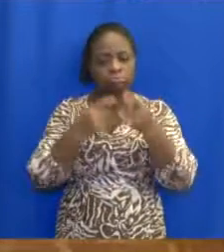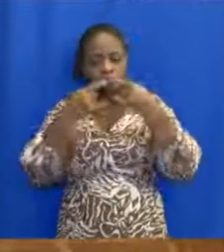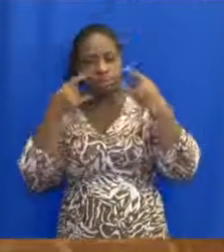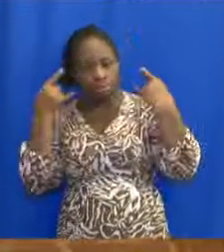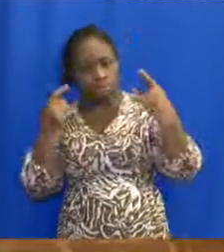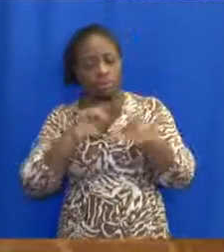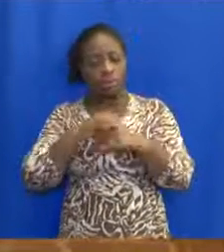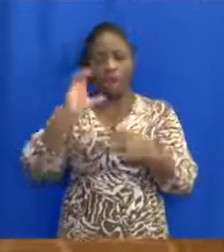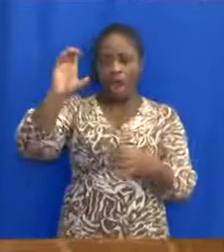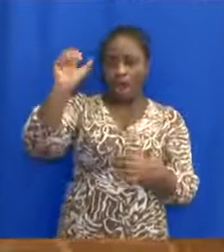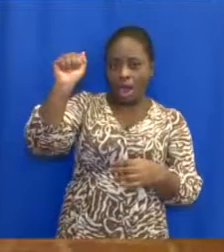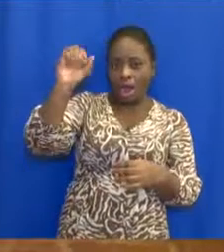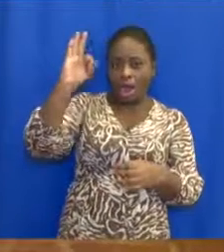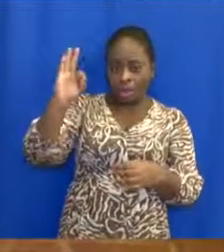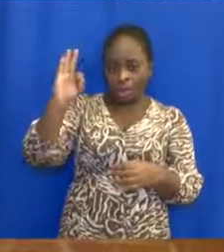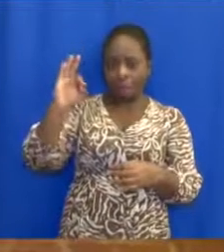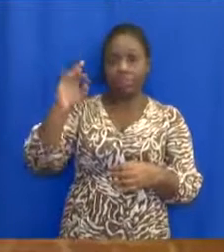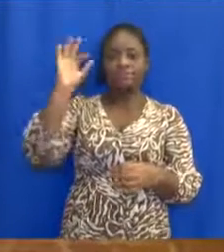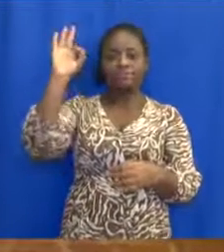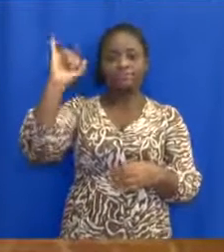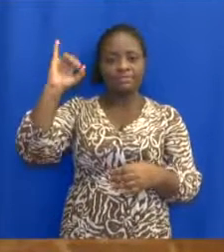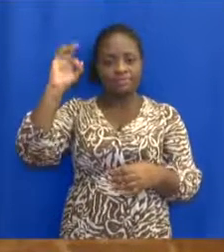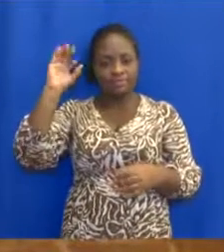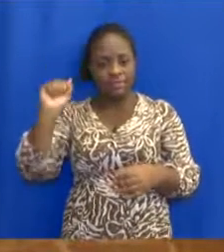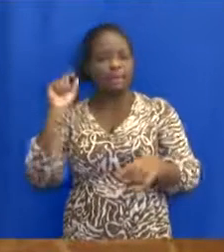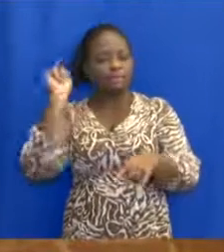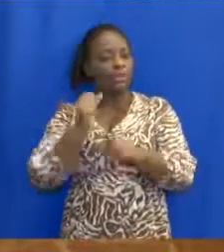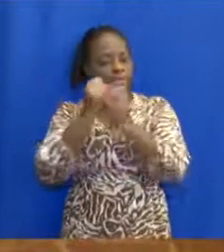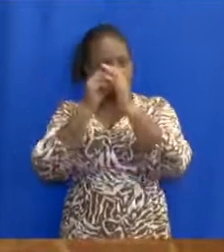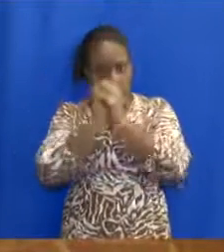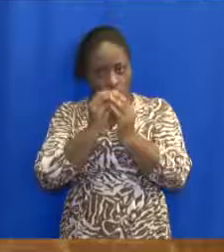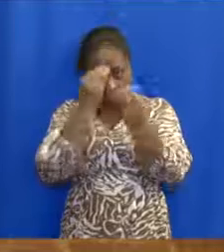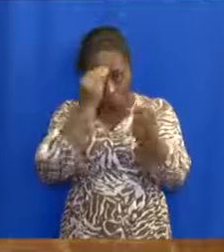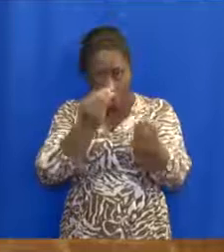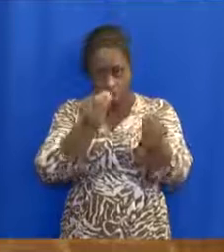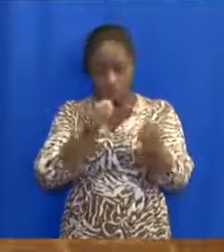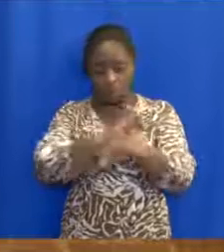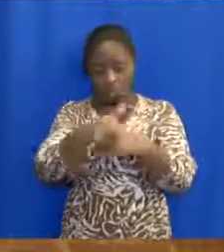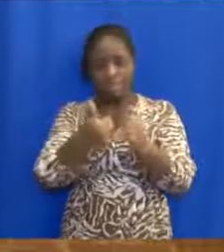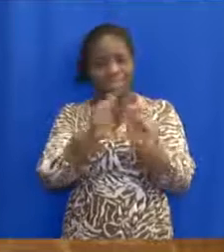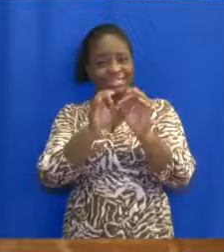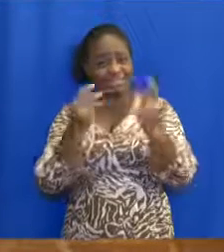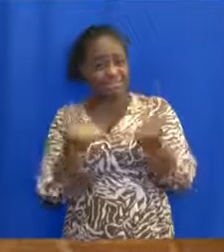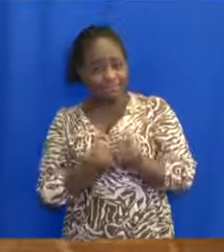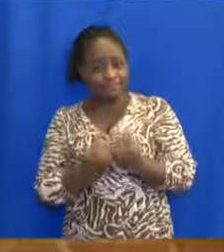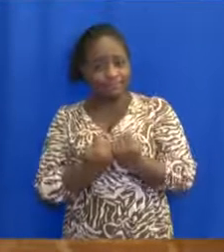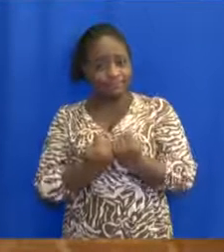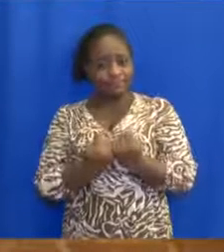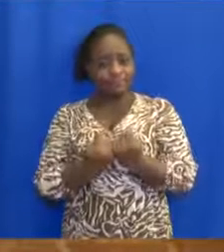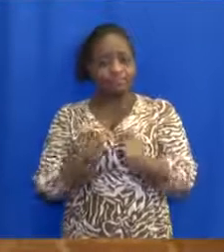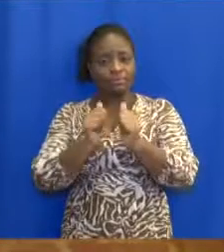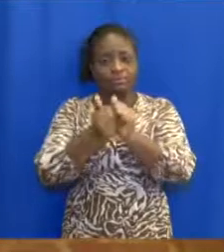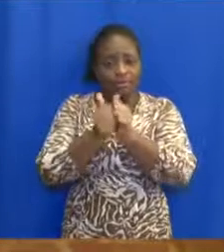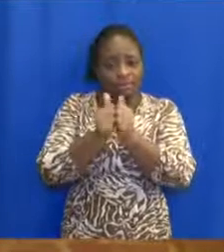CAF, and FIFA against COVID-19. All other team and contact sports and